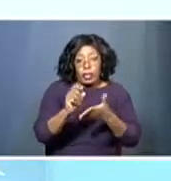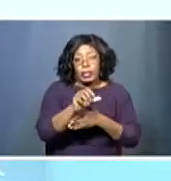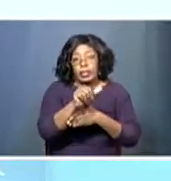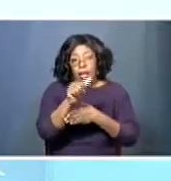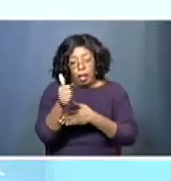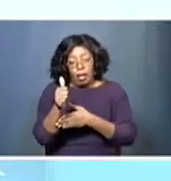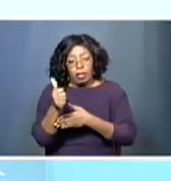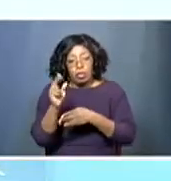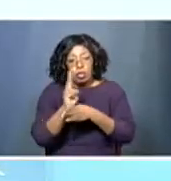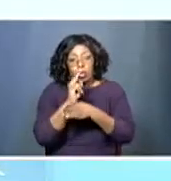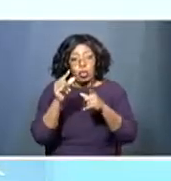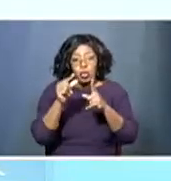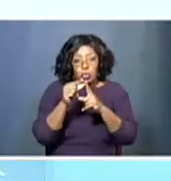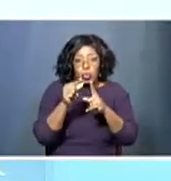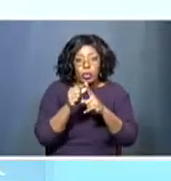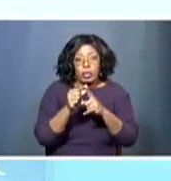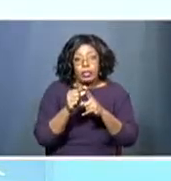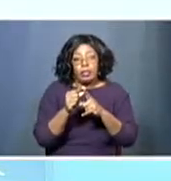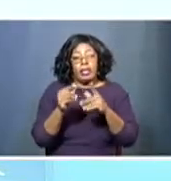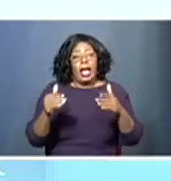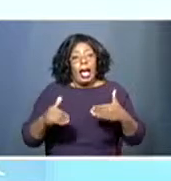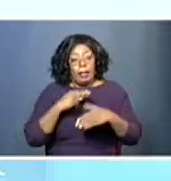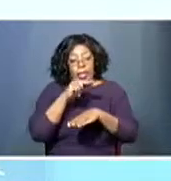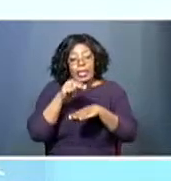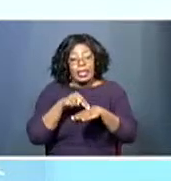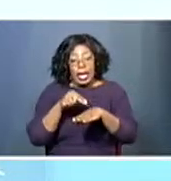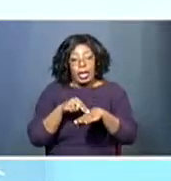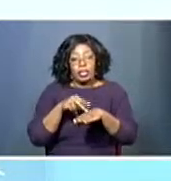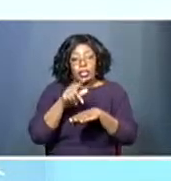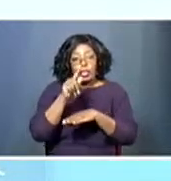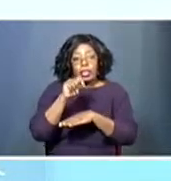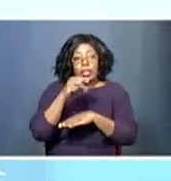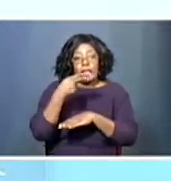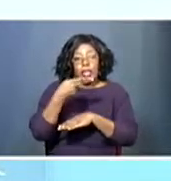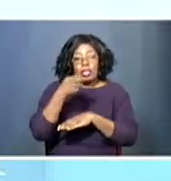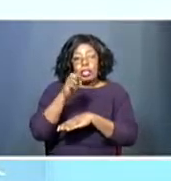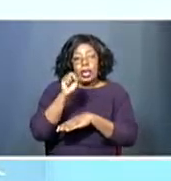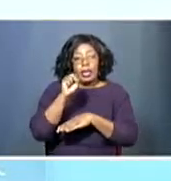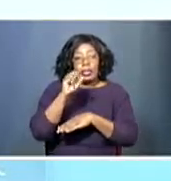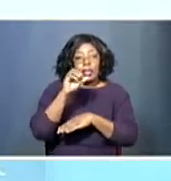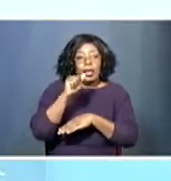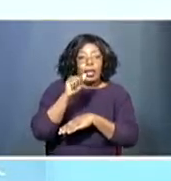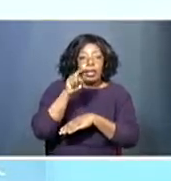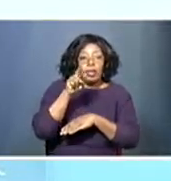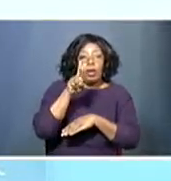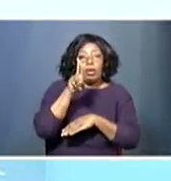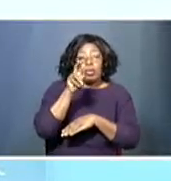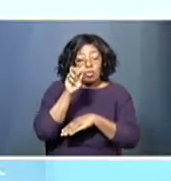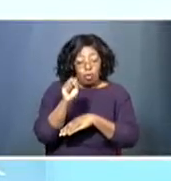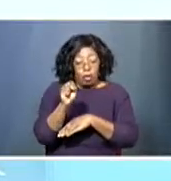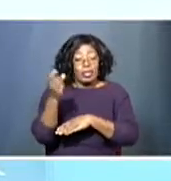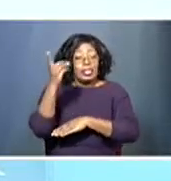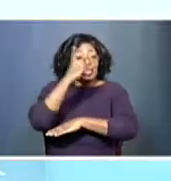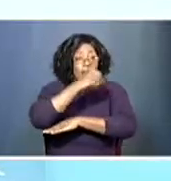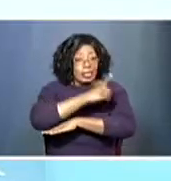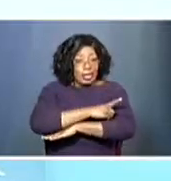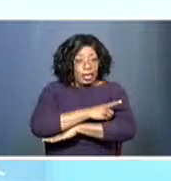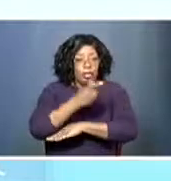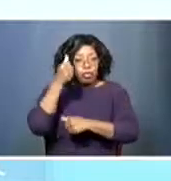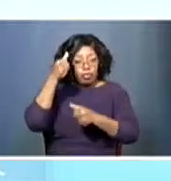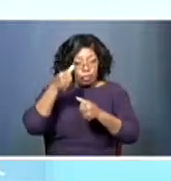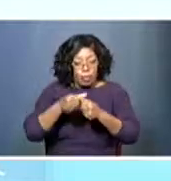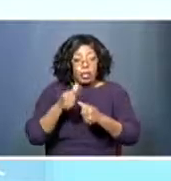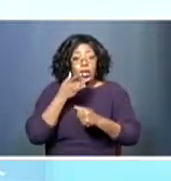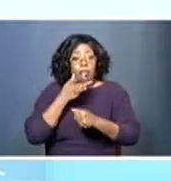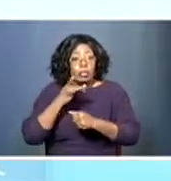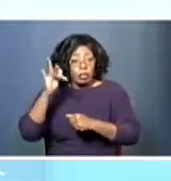authors who use words frequently, happy National Thesaurus Day. The celebration commemorates the birthday of Peter Marc Roget,